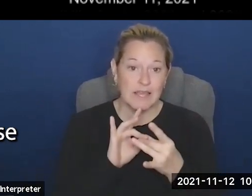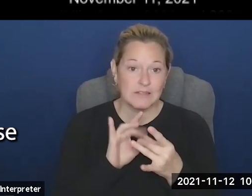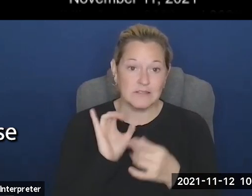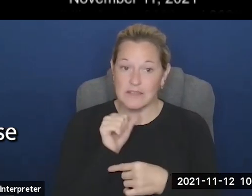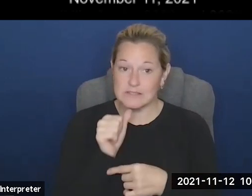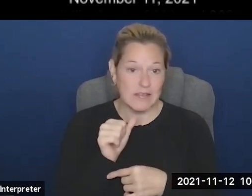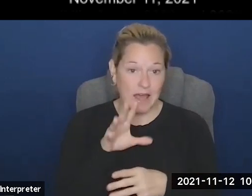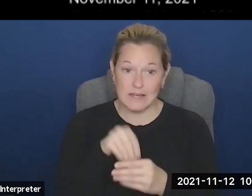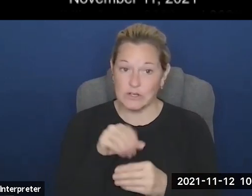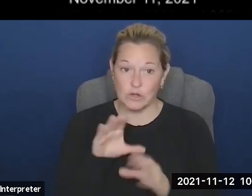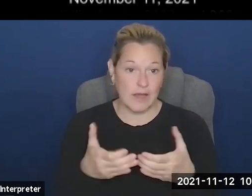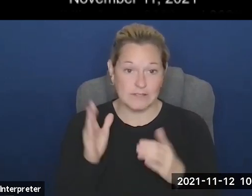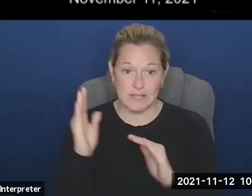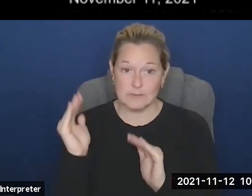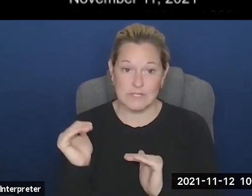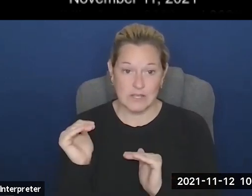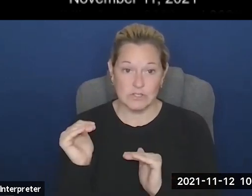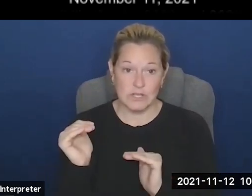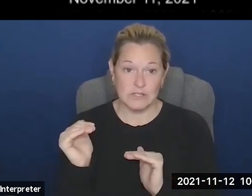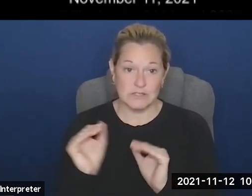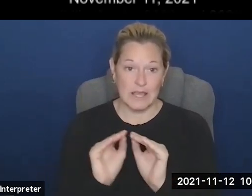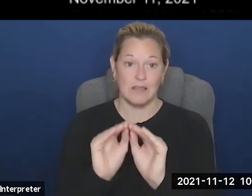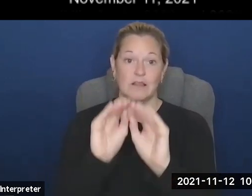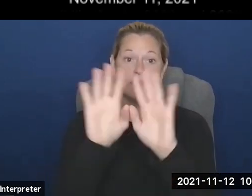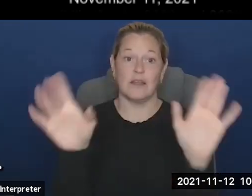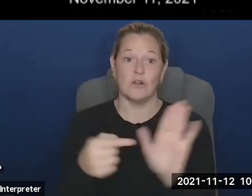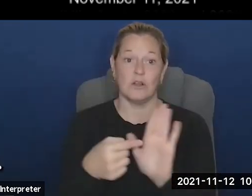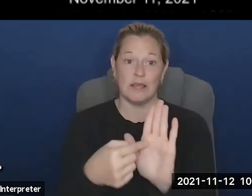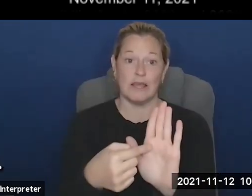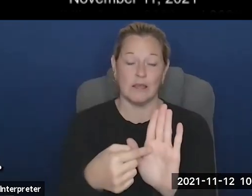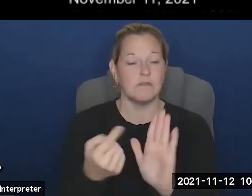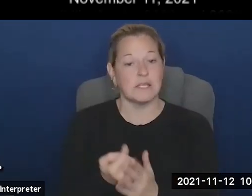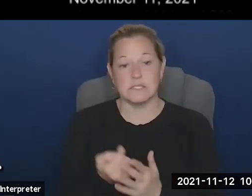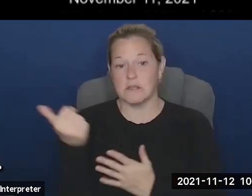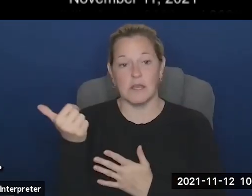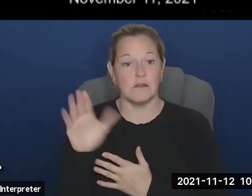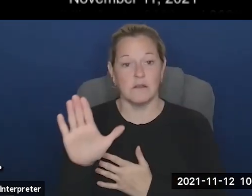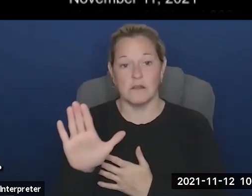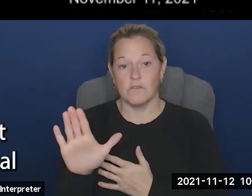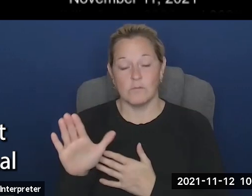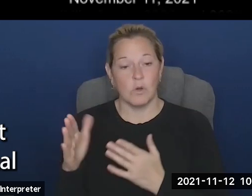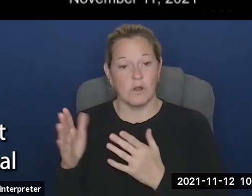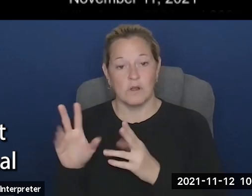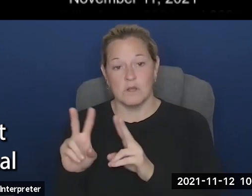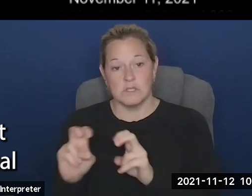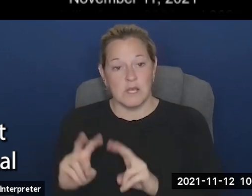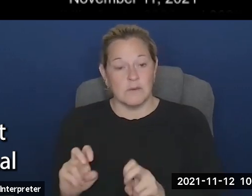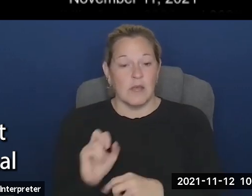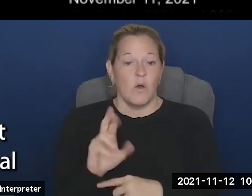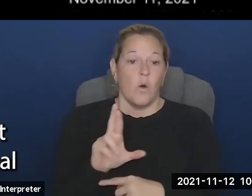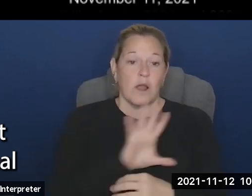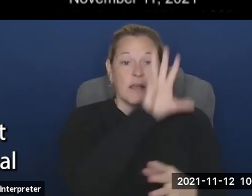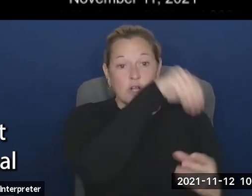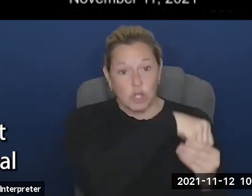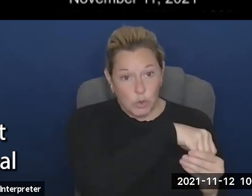that's not explicit, then you need to either take it out of your assessment or put it in your course expectations. And one of the areas we talked